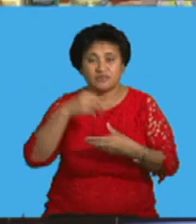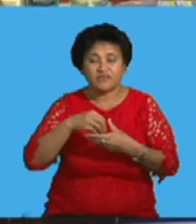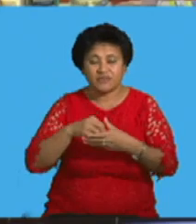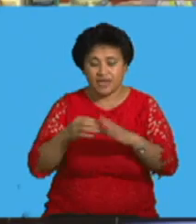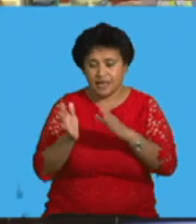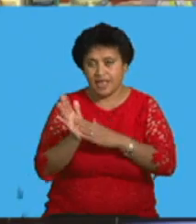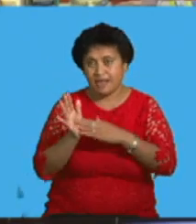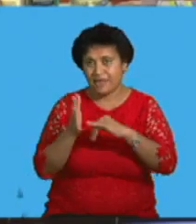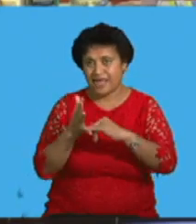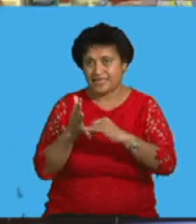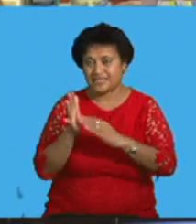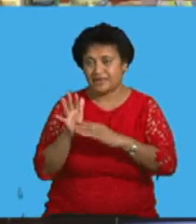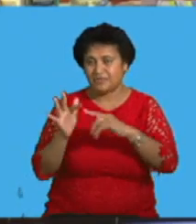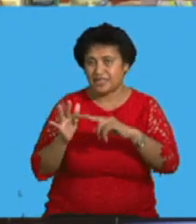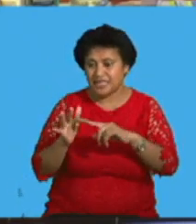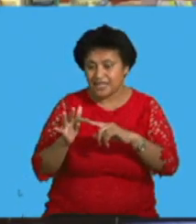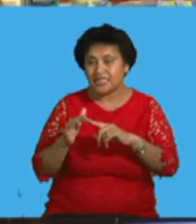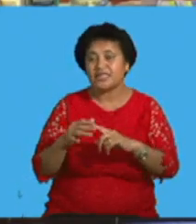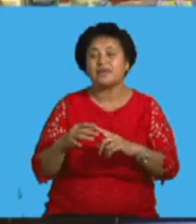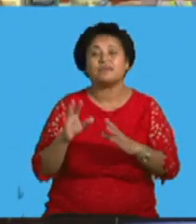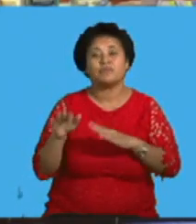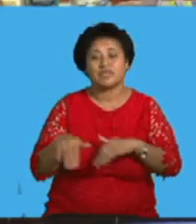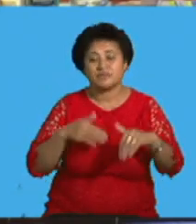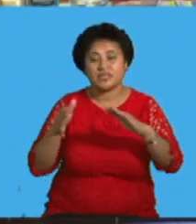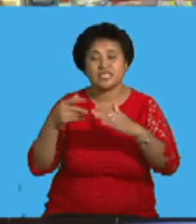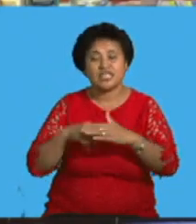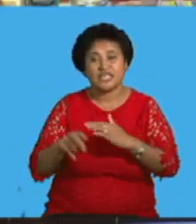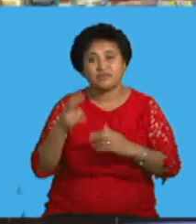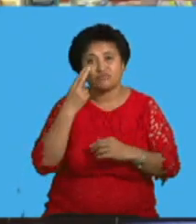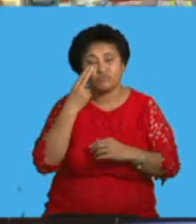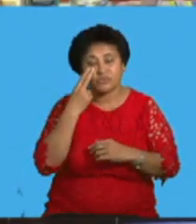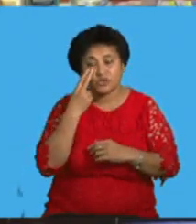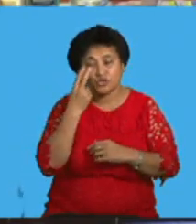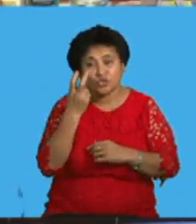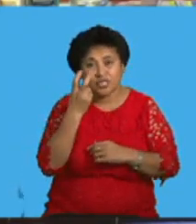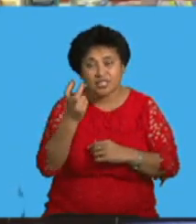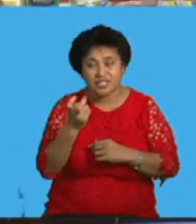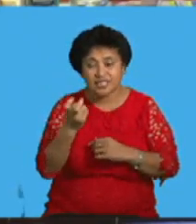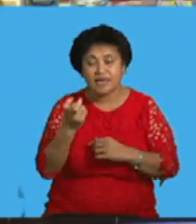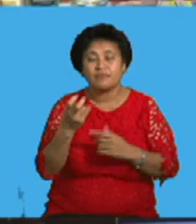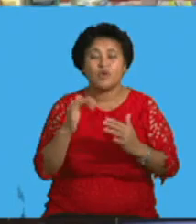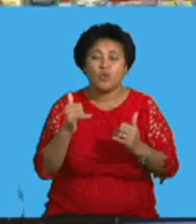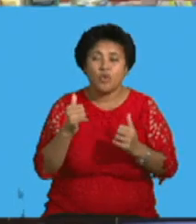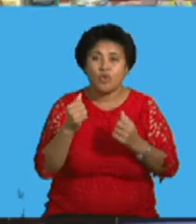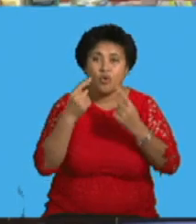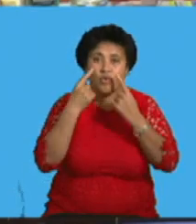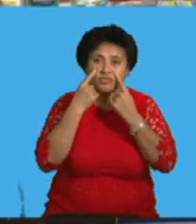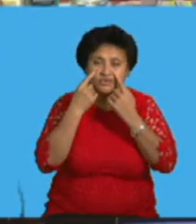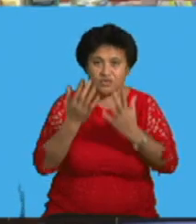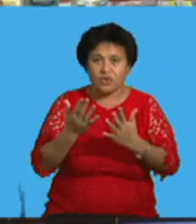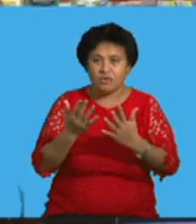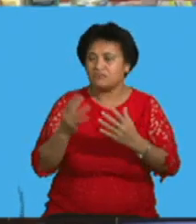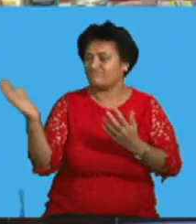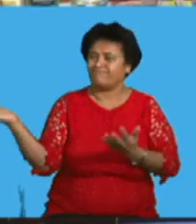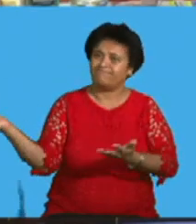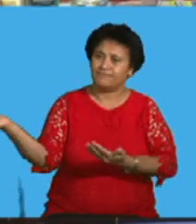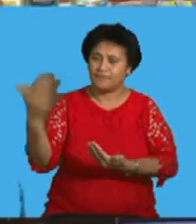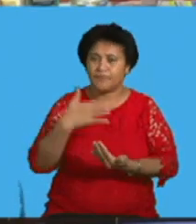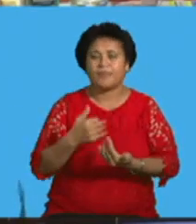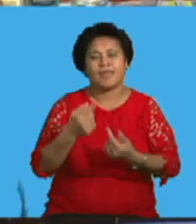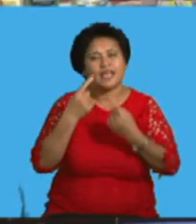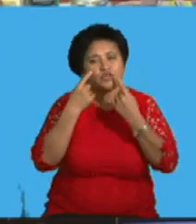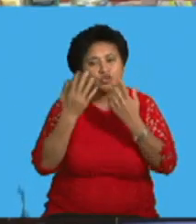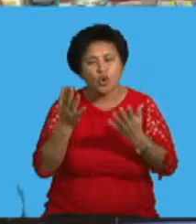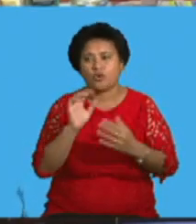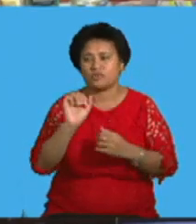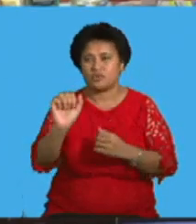MSME participation in tourism events, expos, and meetings to promote and showcase the products to both